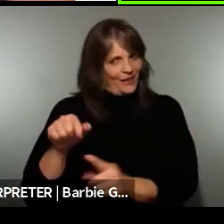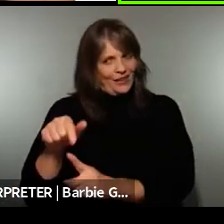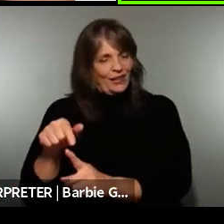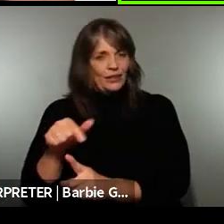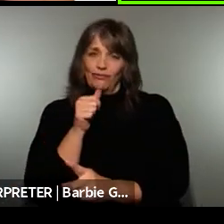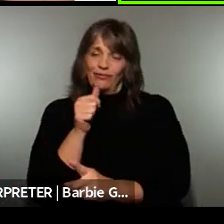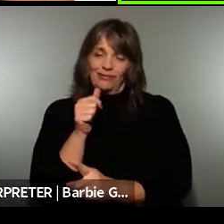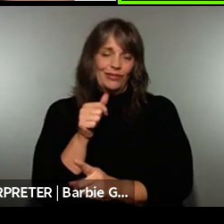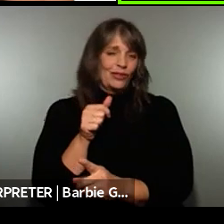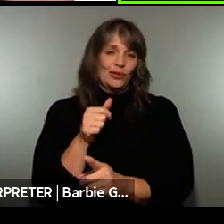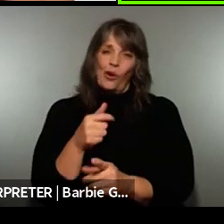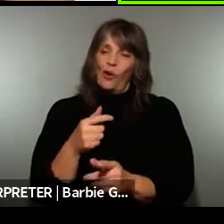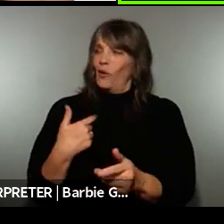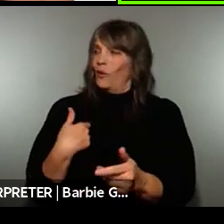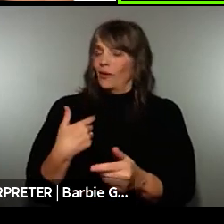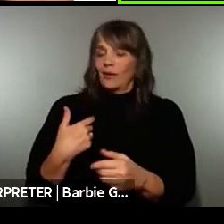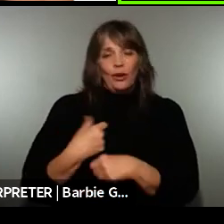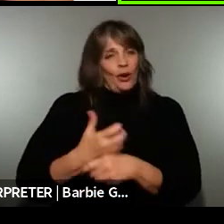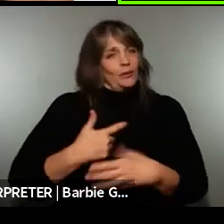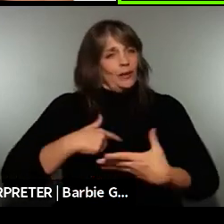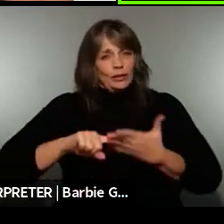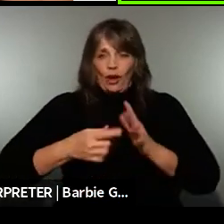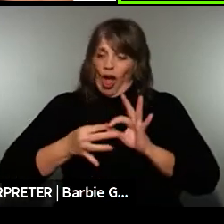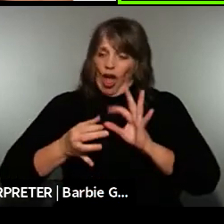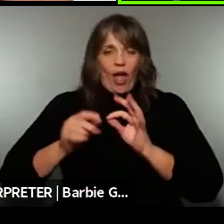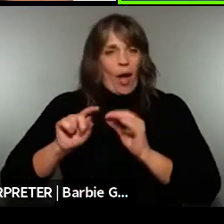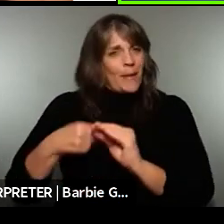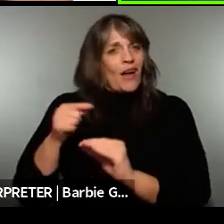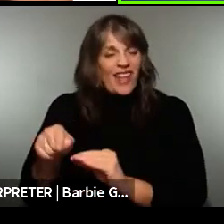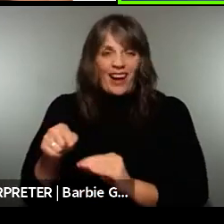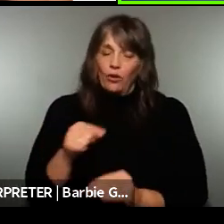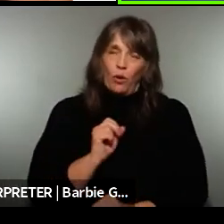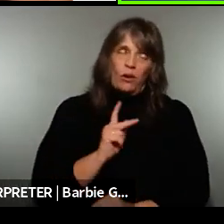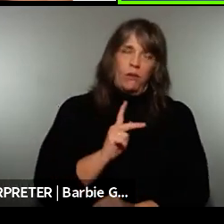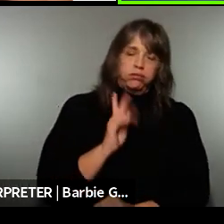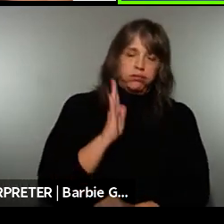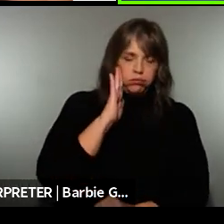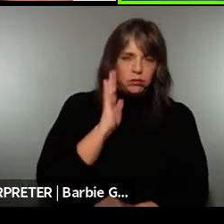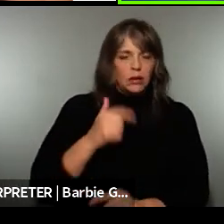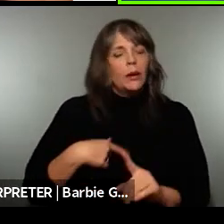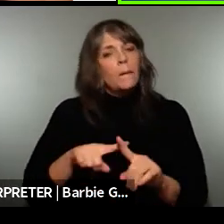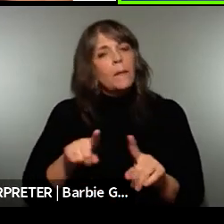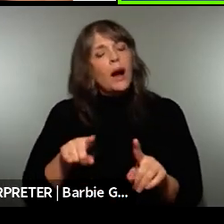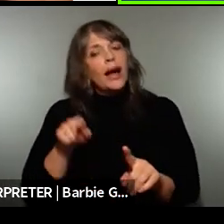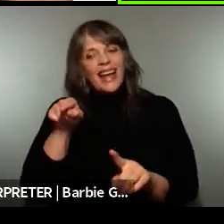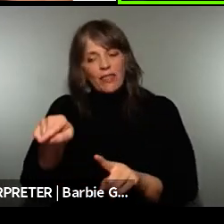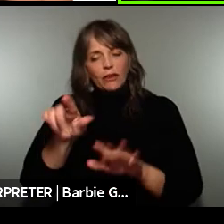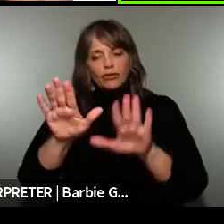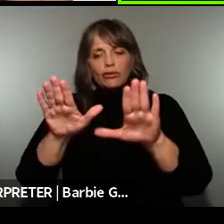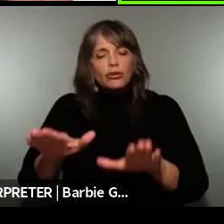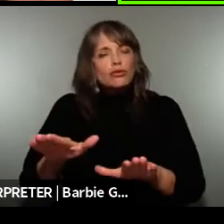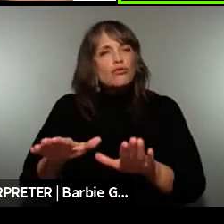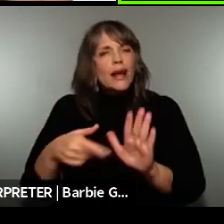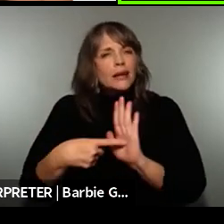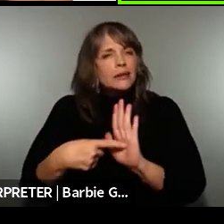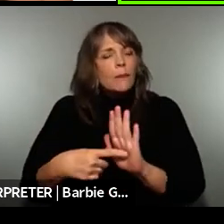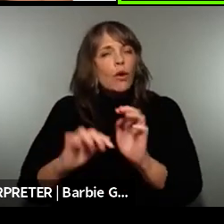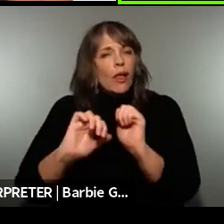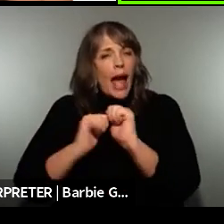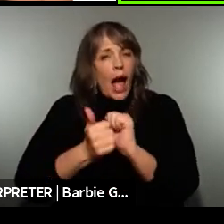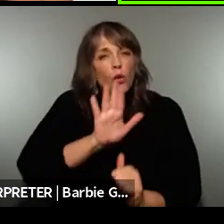is a wonderful movement and model to look to for guidance for how your theater can do the same around organizing